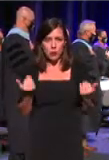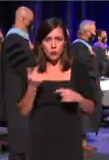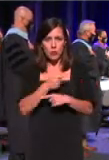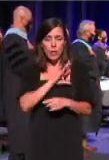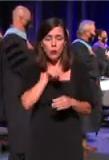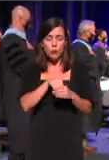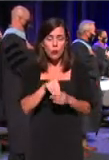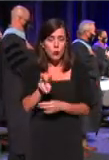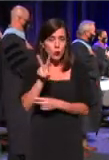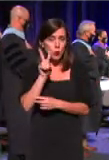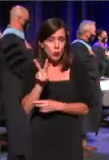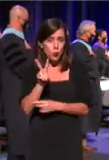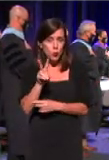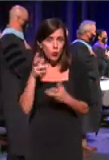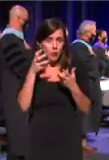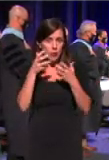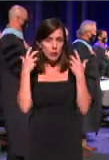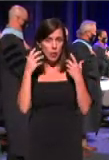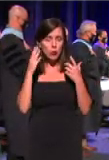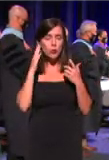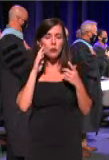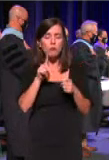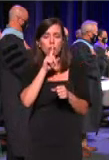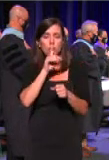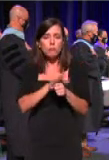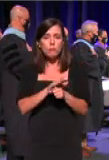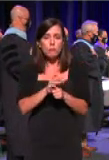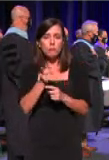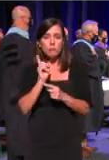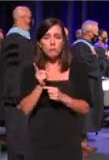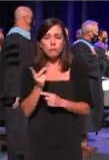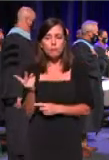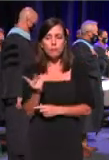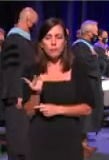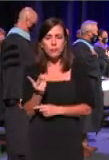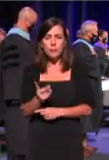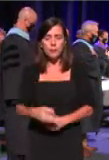including two of our Tigers. Let's dedicate this moment of silence to them.